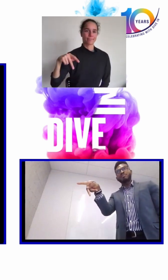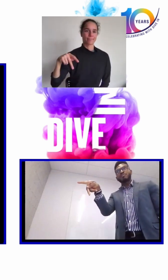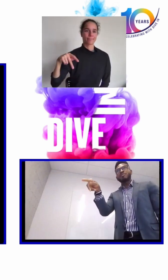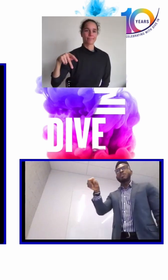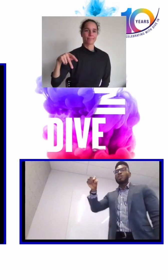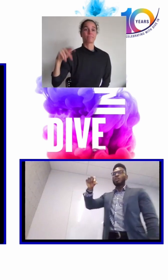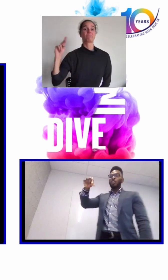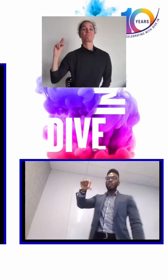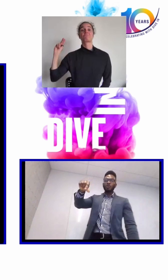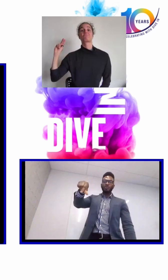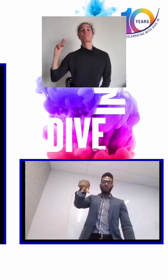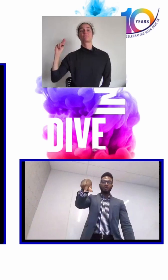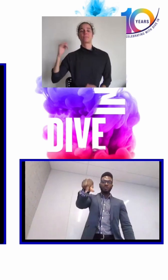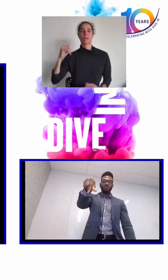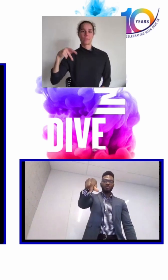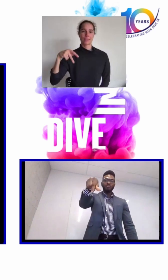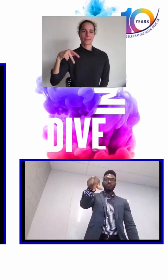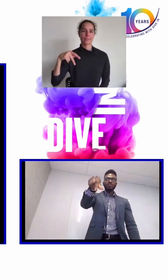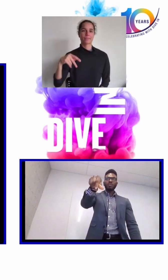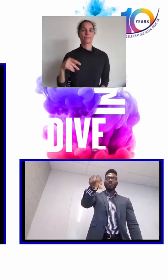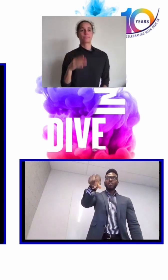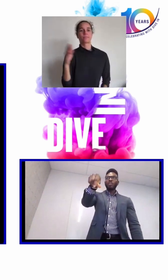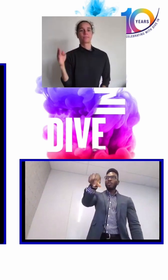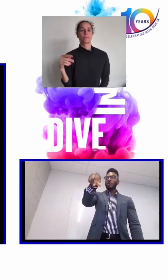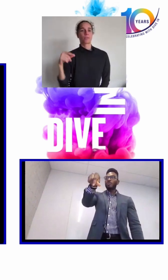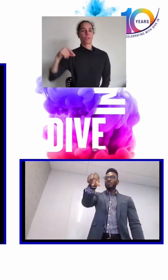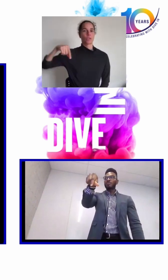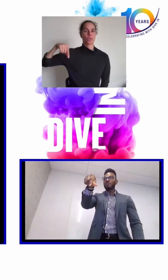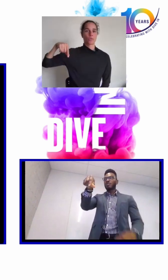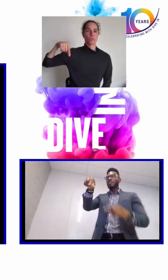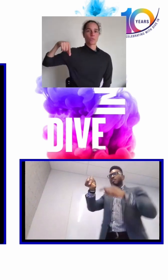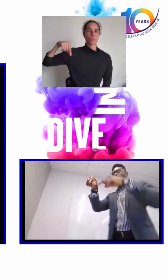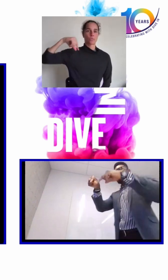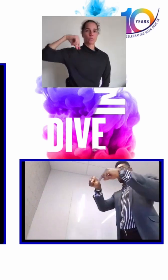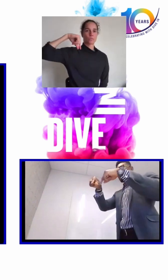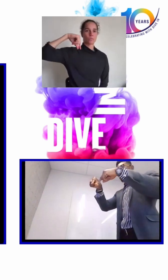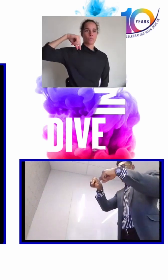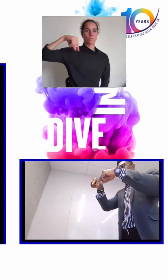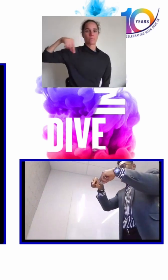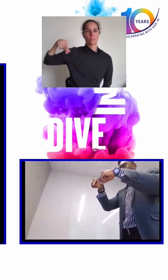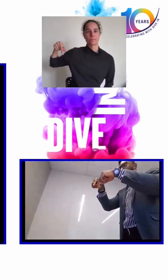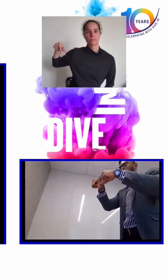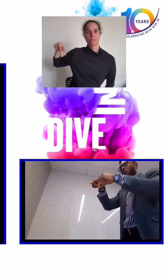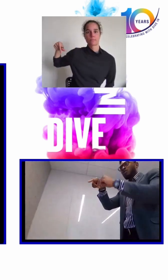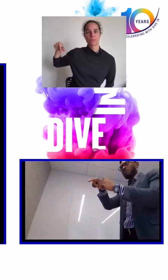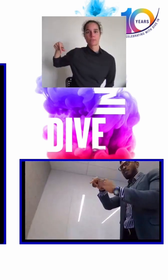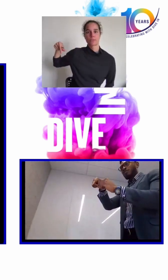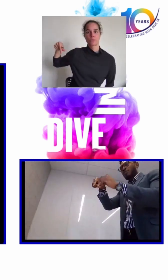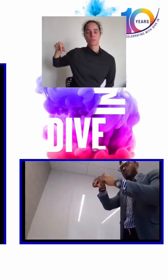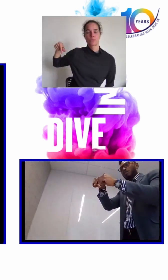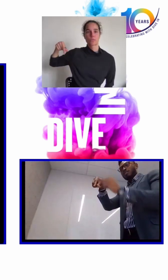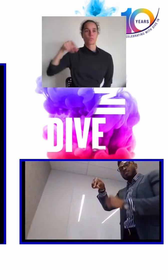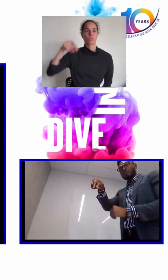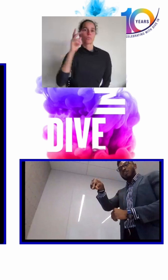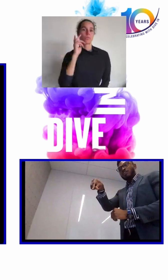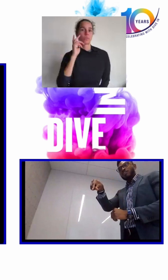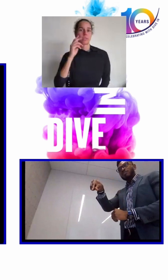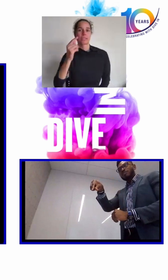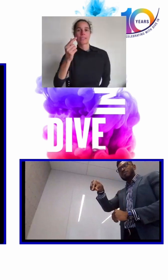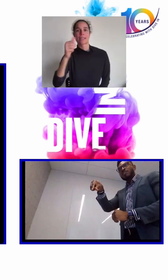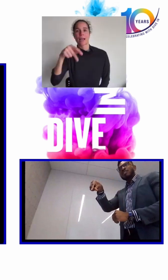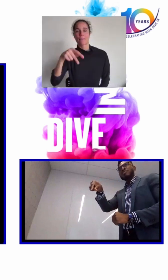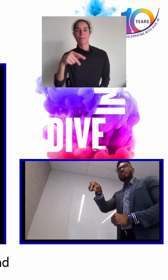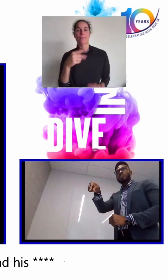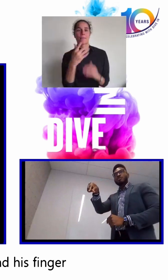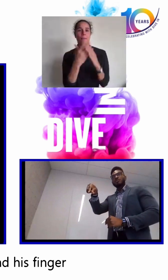P. Q. Q. You see, there is a gap between my thumb and this